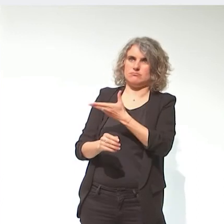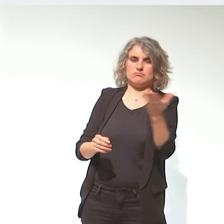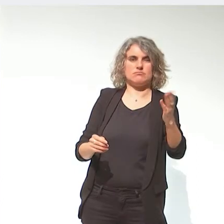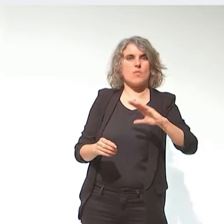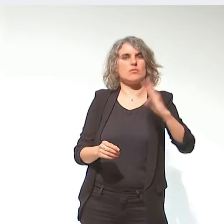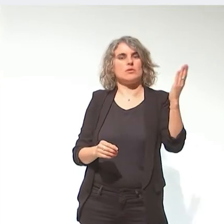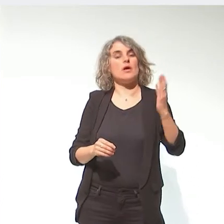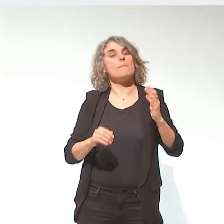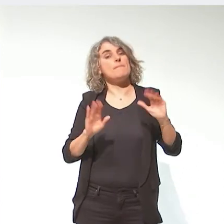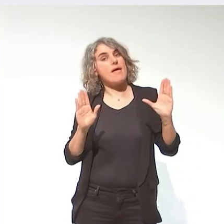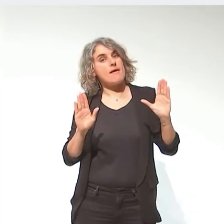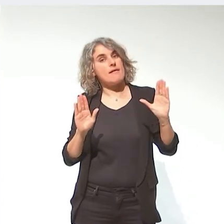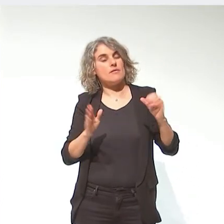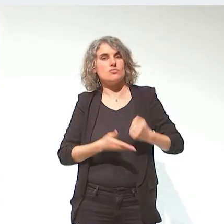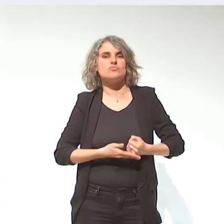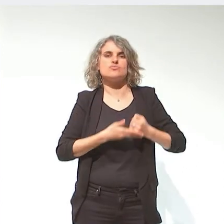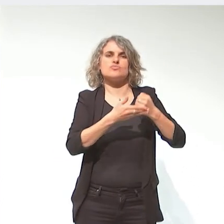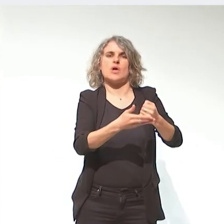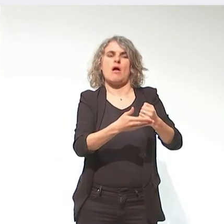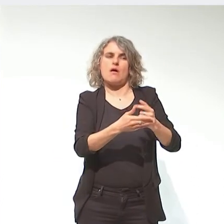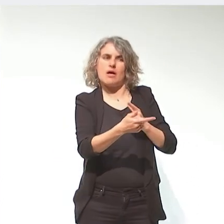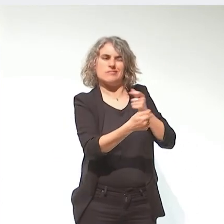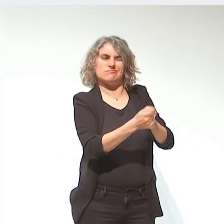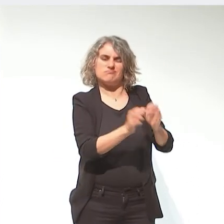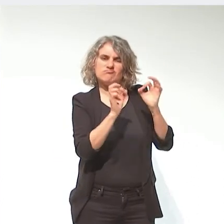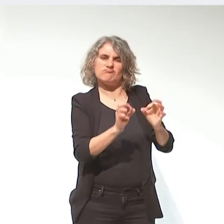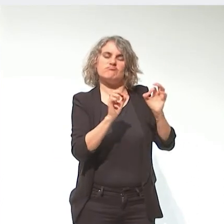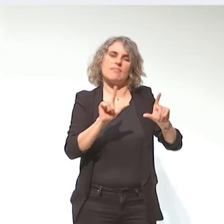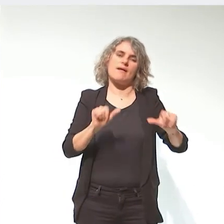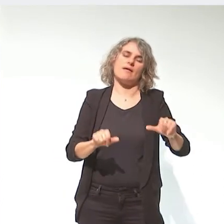our, students with disabilities needs